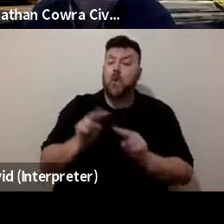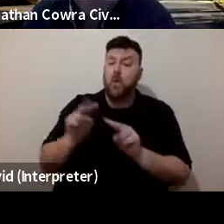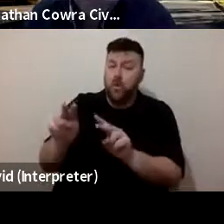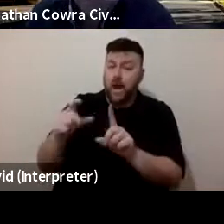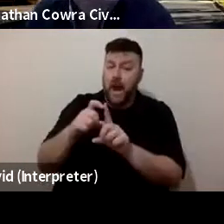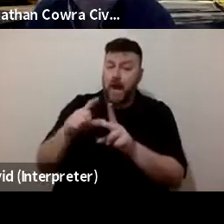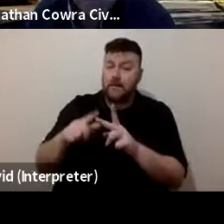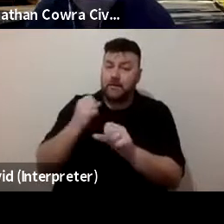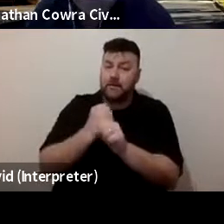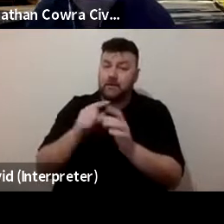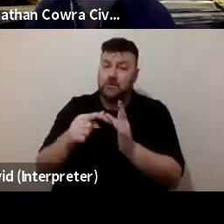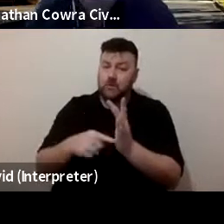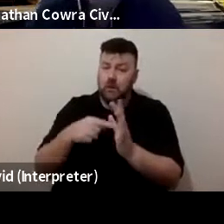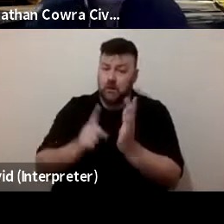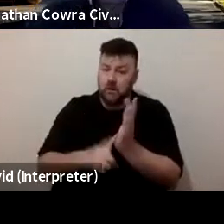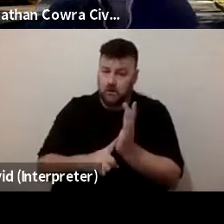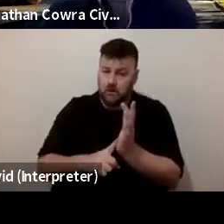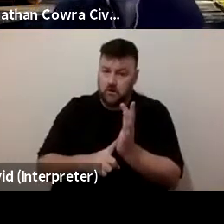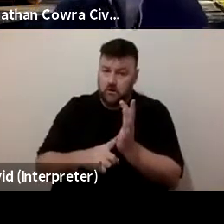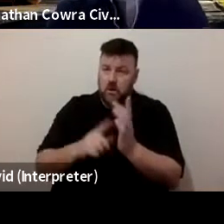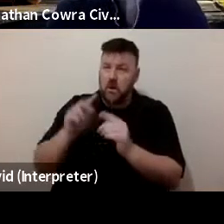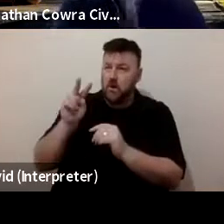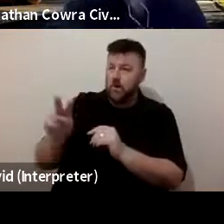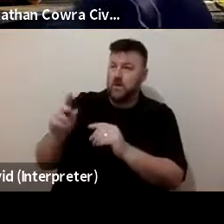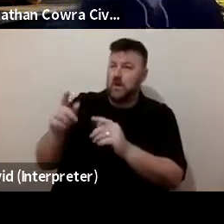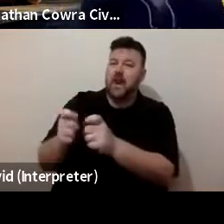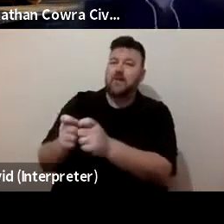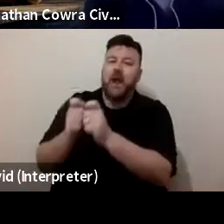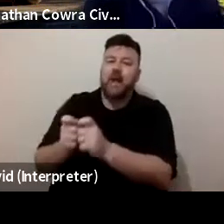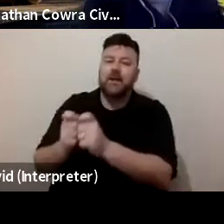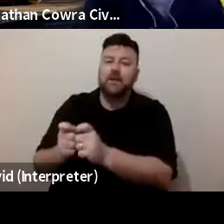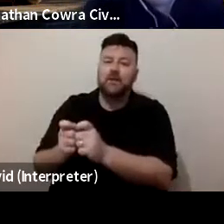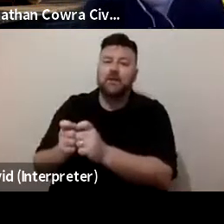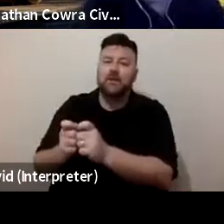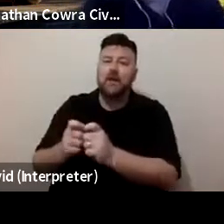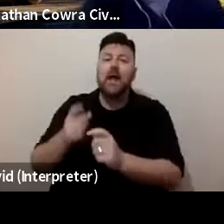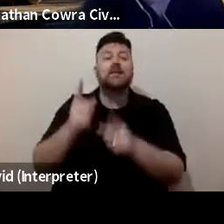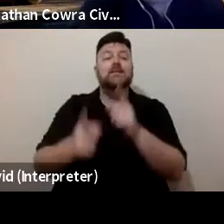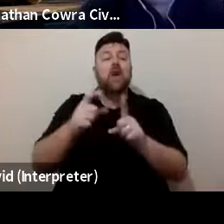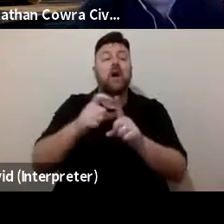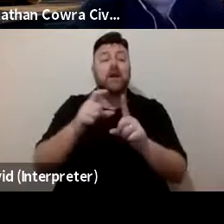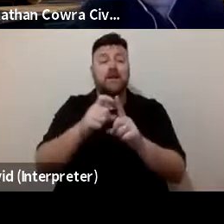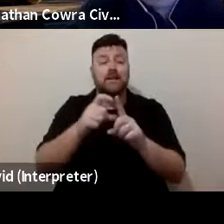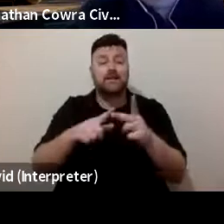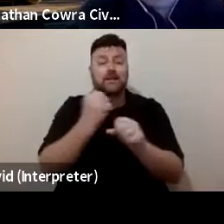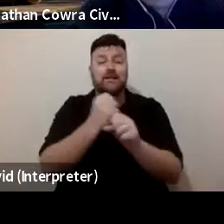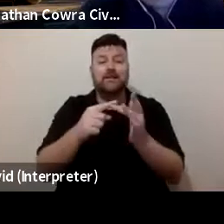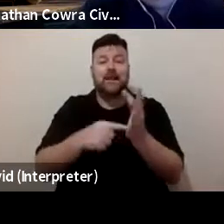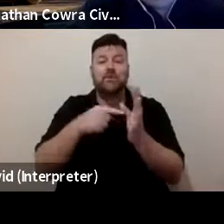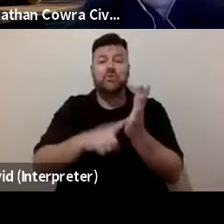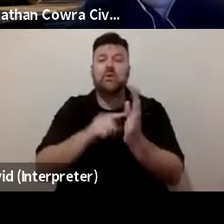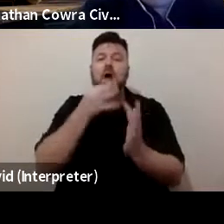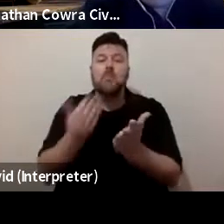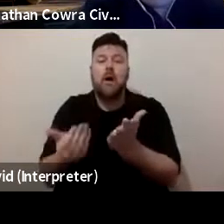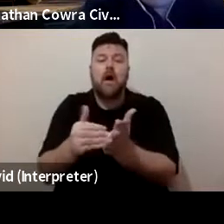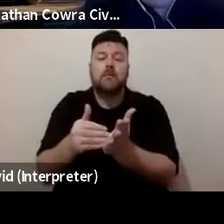forward will have has changed. I think digital has always been seen as a value add to programming, particularly in somewhere like the Opera House. So